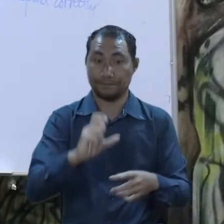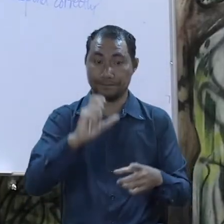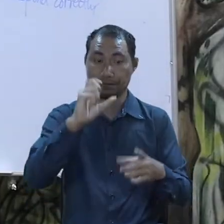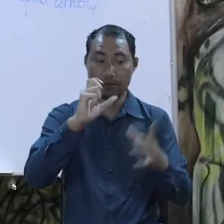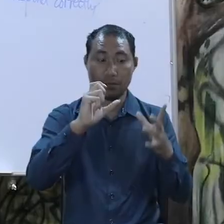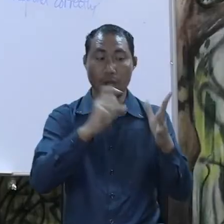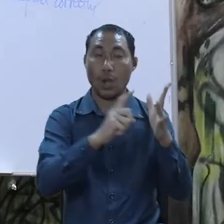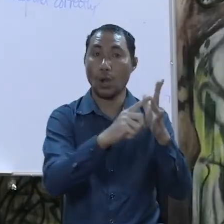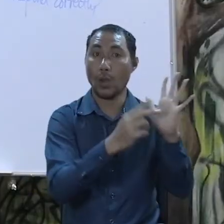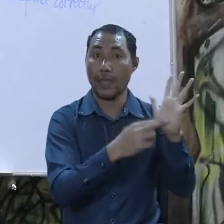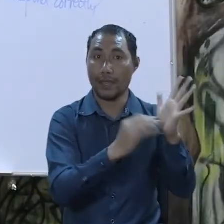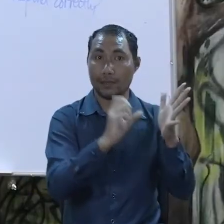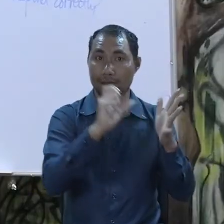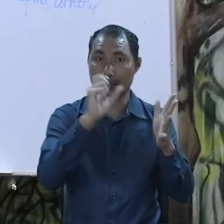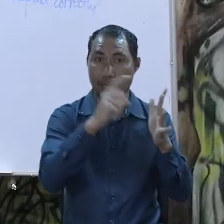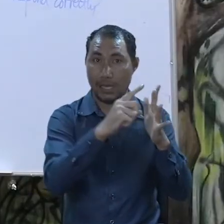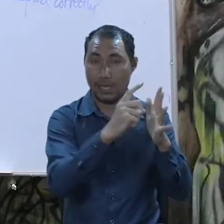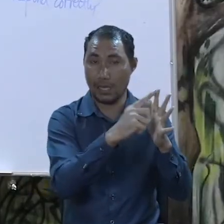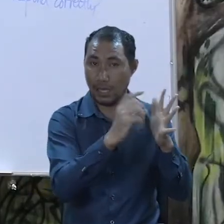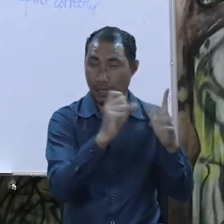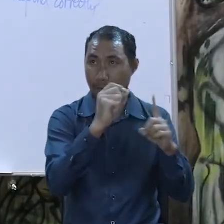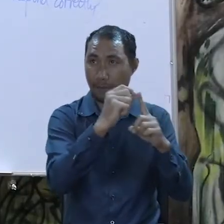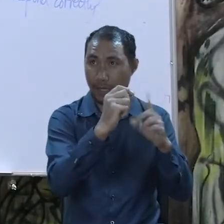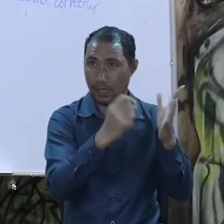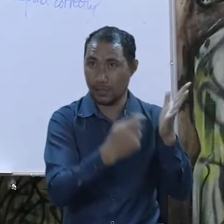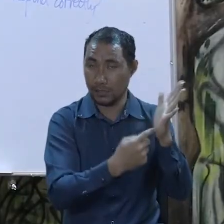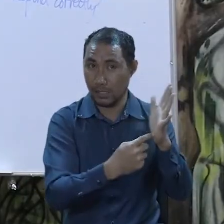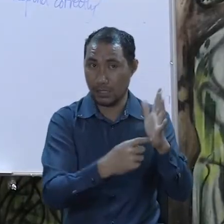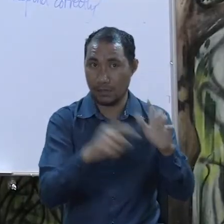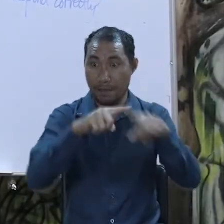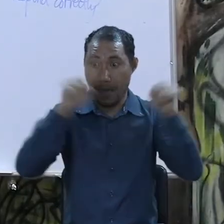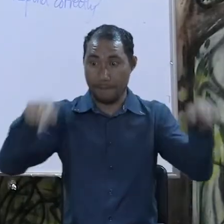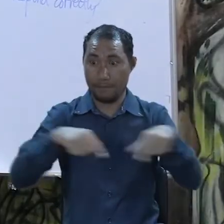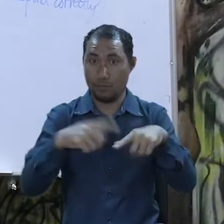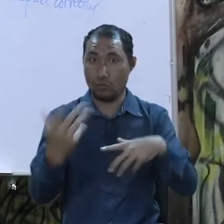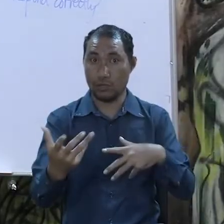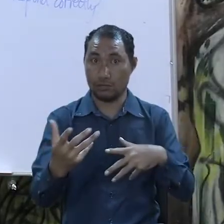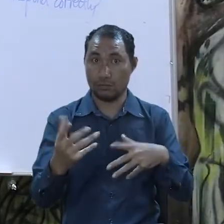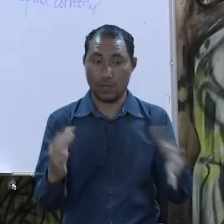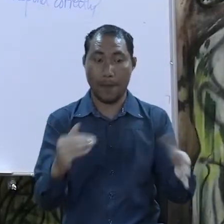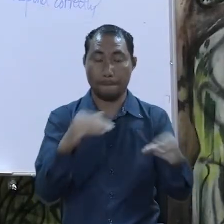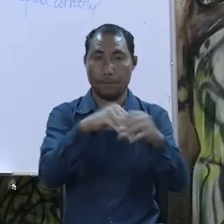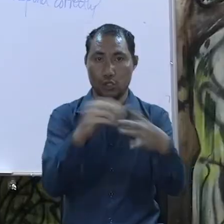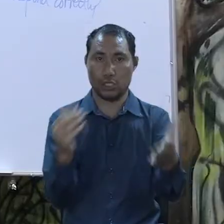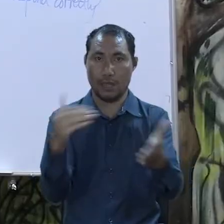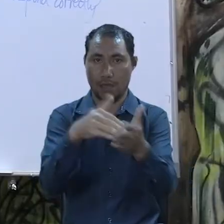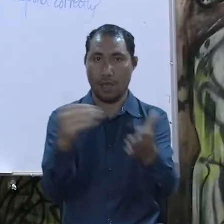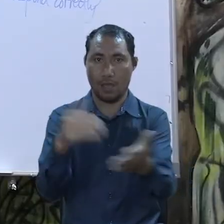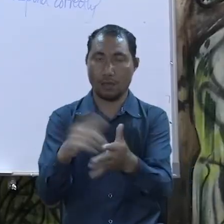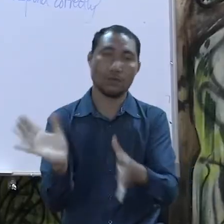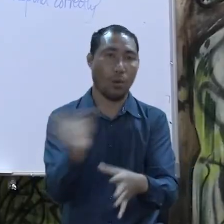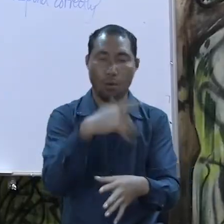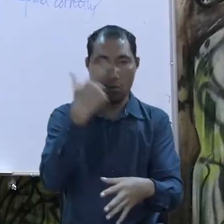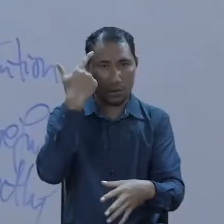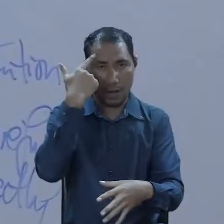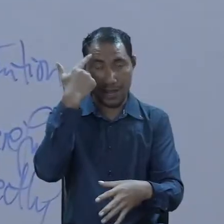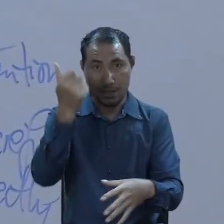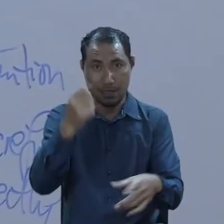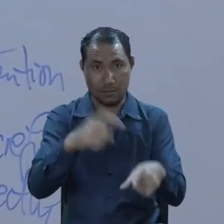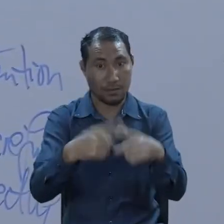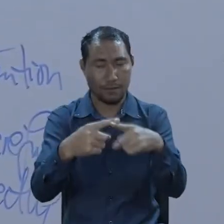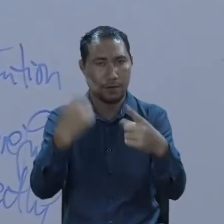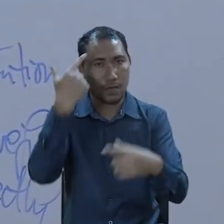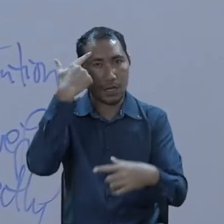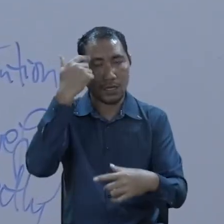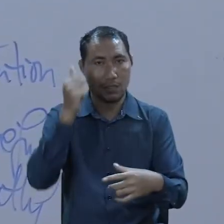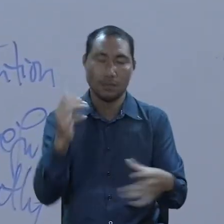Our concept map has organized my ideas into the bad ways of why people don't